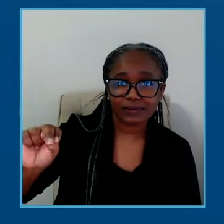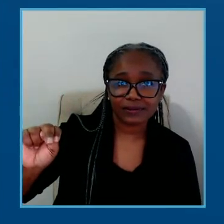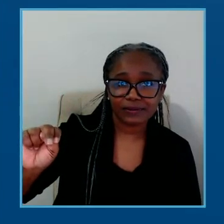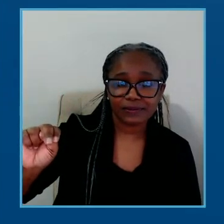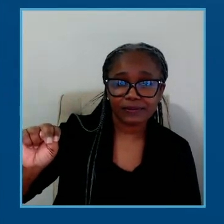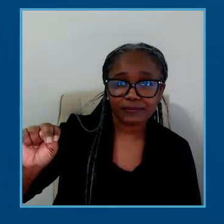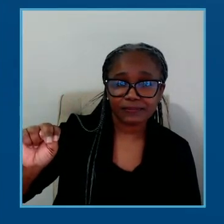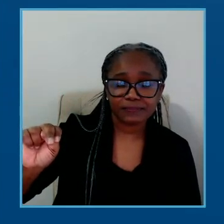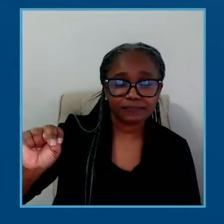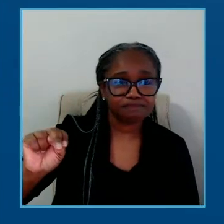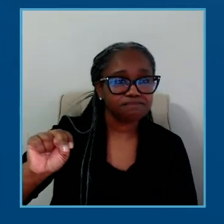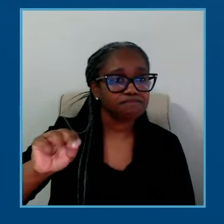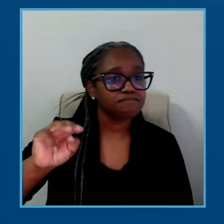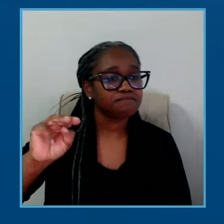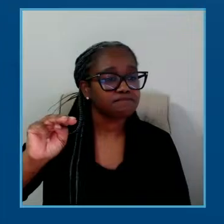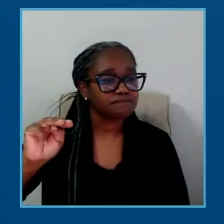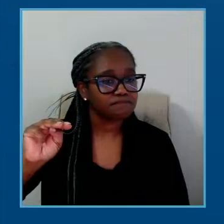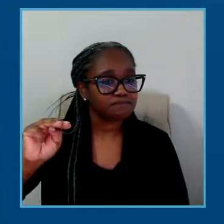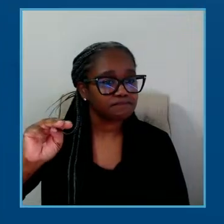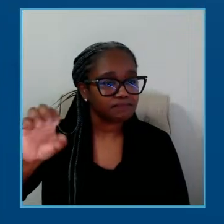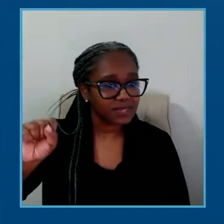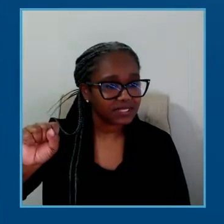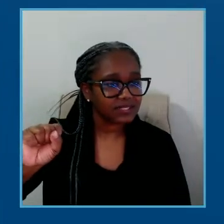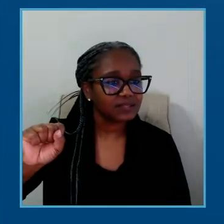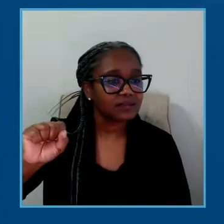Ms. Pelosi.